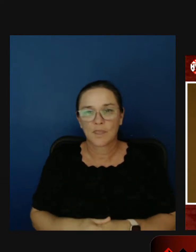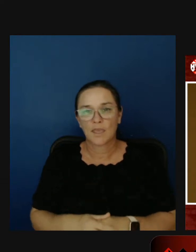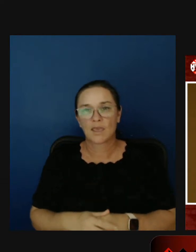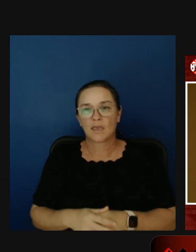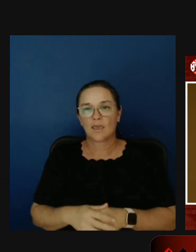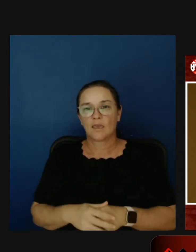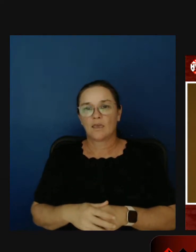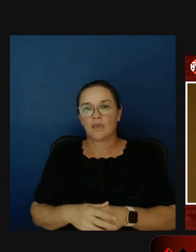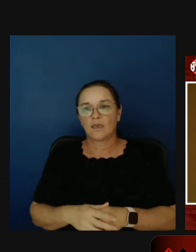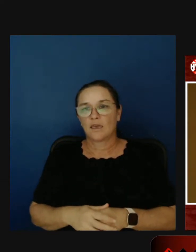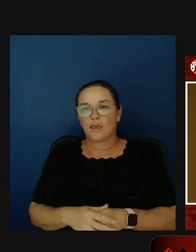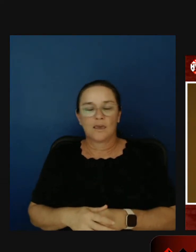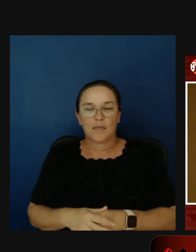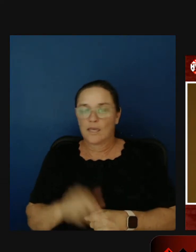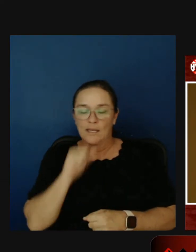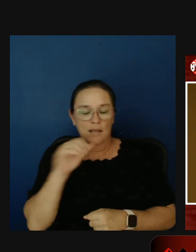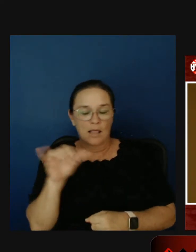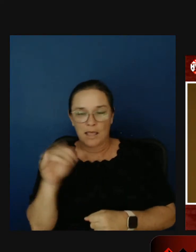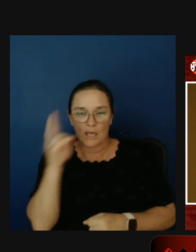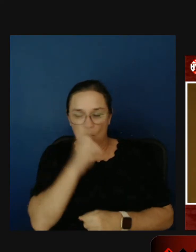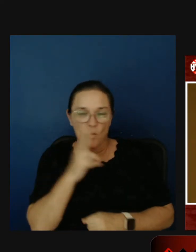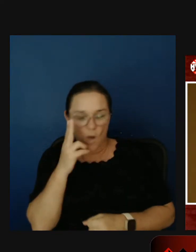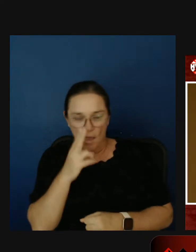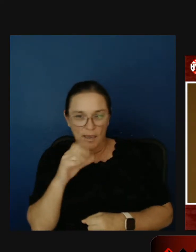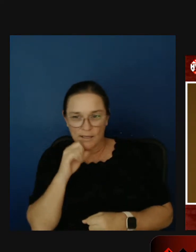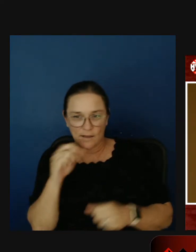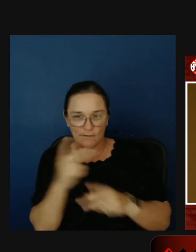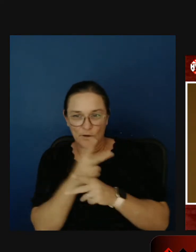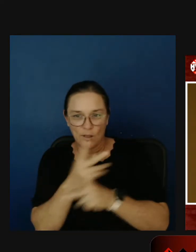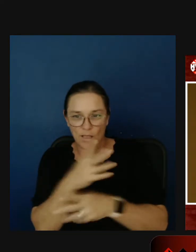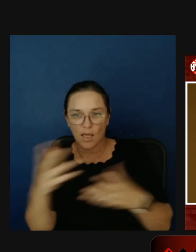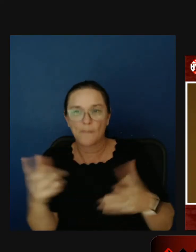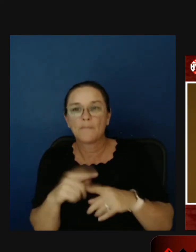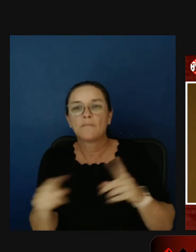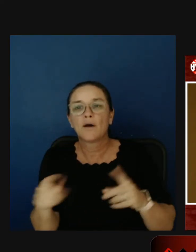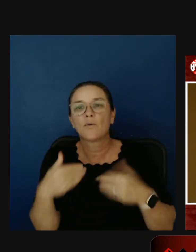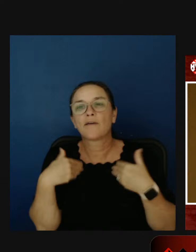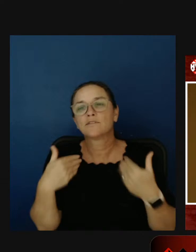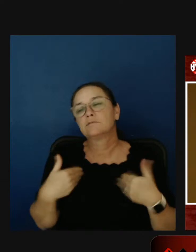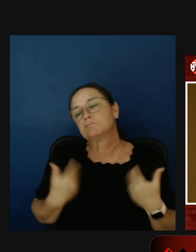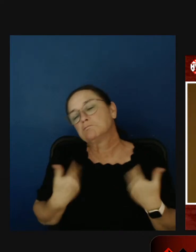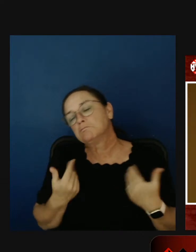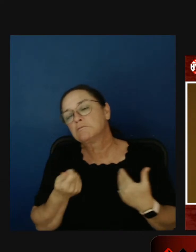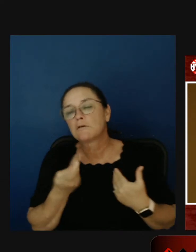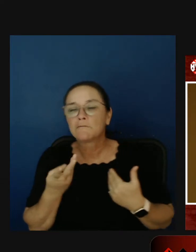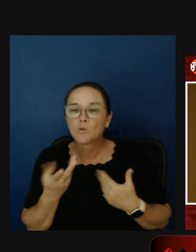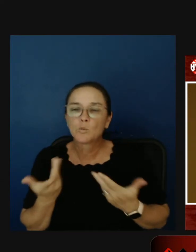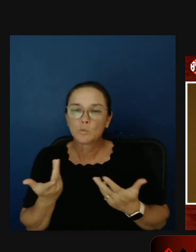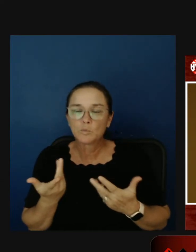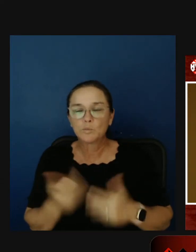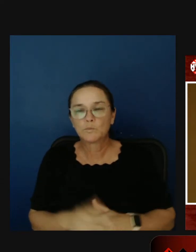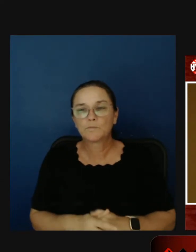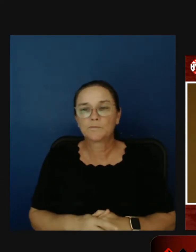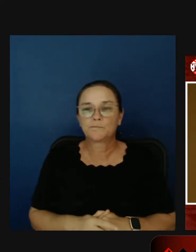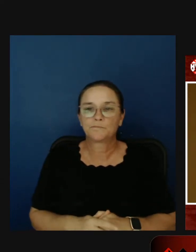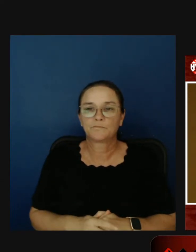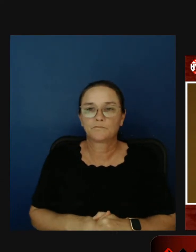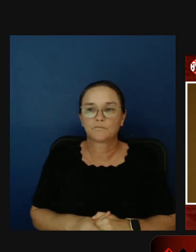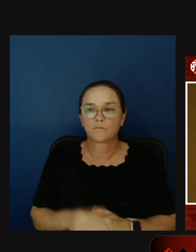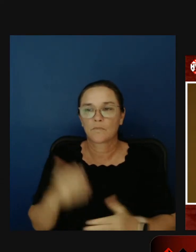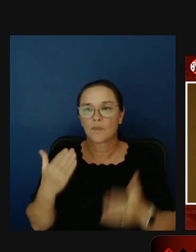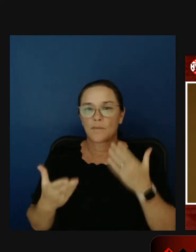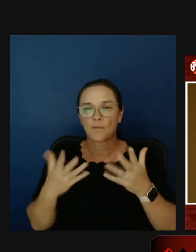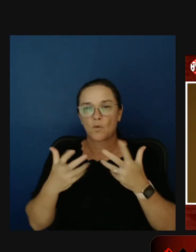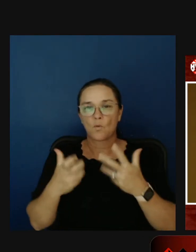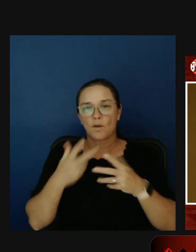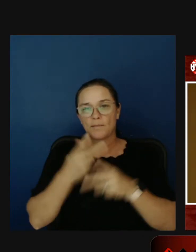productive, not a Hawaii, but we do have some young things that are around the city center here, and you might want to be careful where